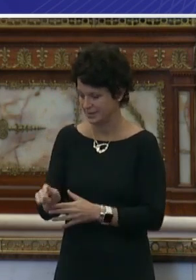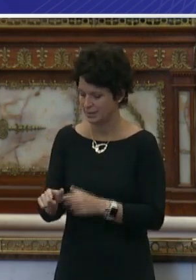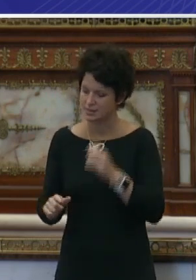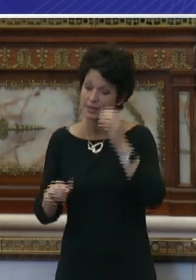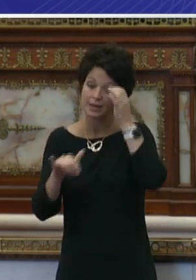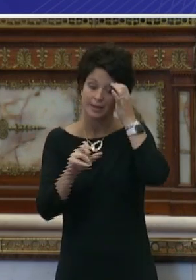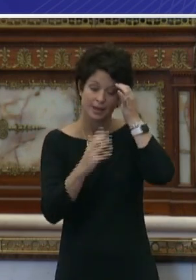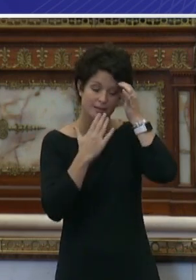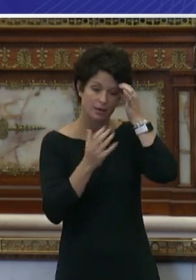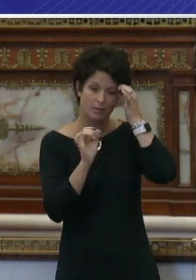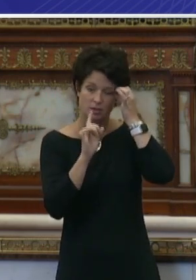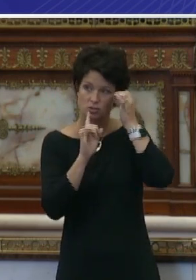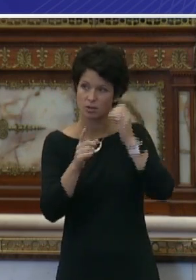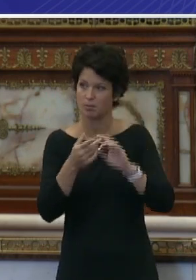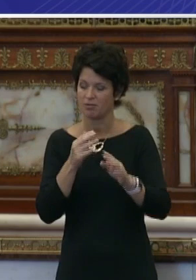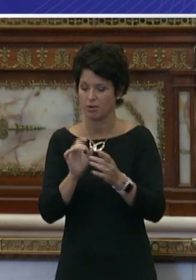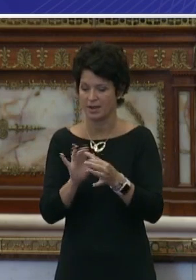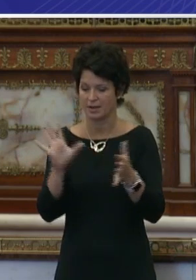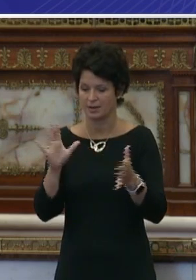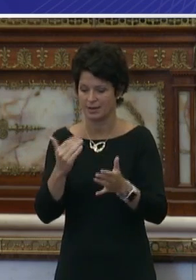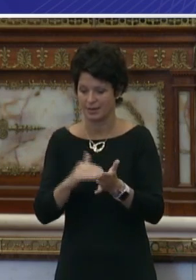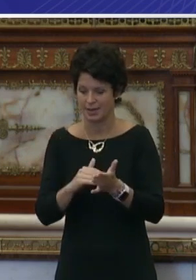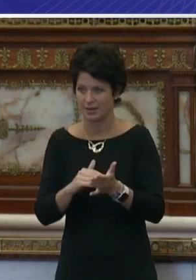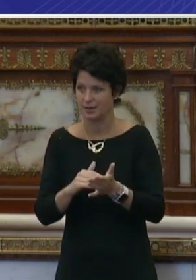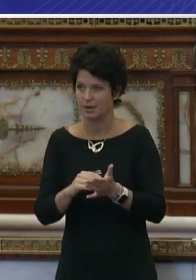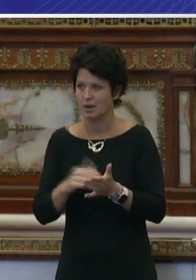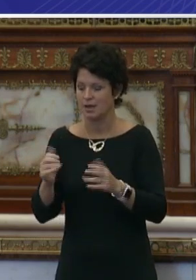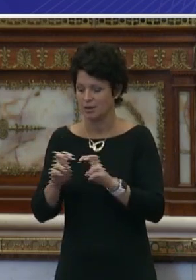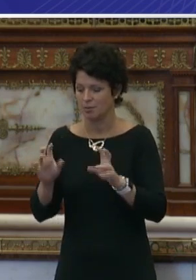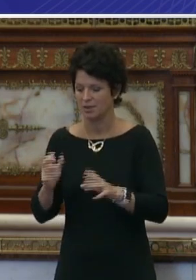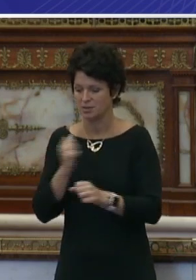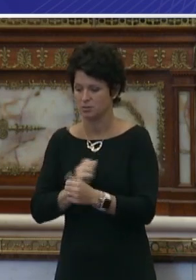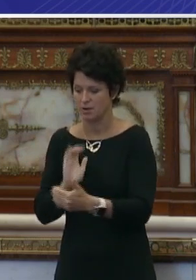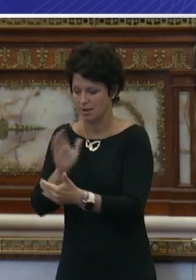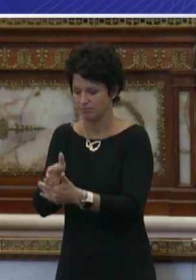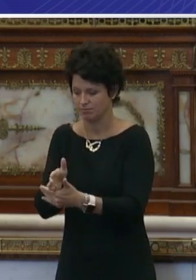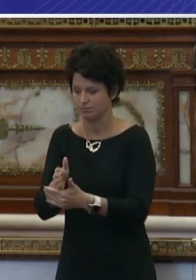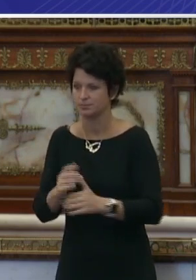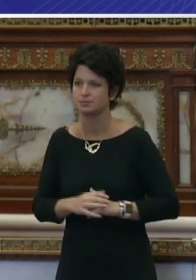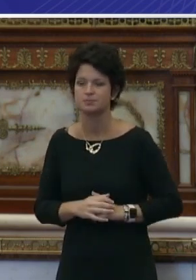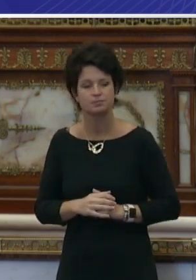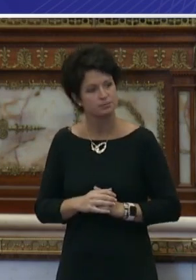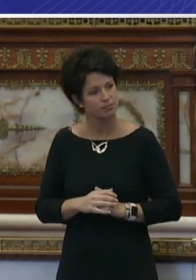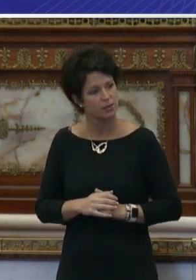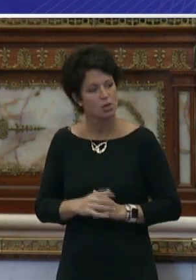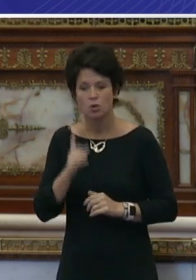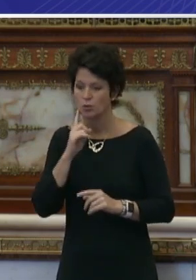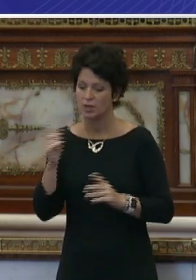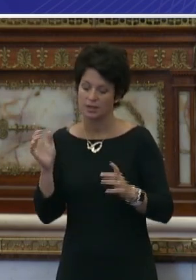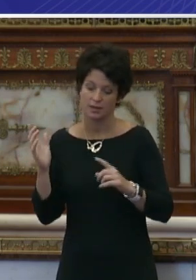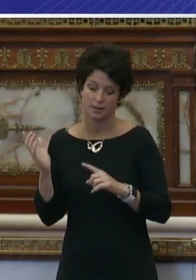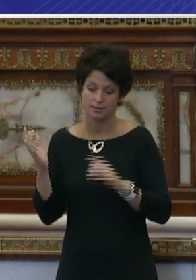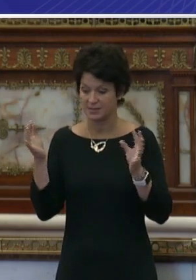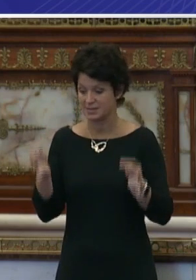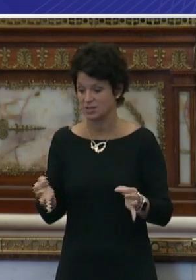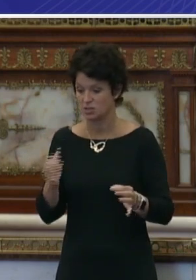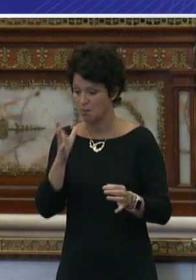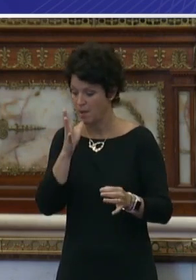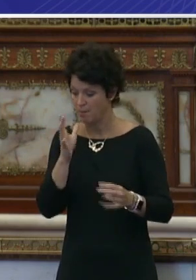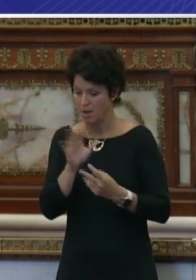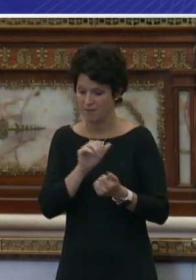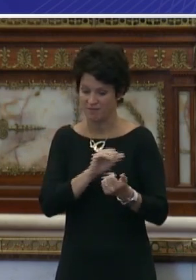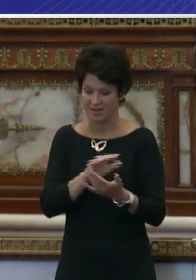Thank you. Yeah, I want to make sure before I get bumped off again. So sorry, other panelists, if I'm jumping in there. So the ultimate decision that she faced